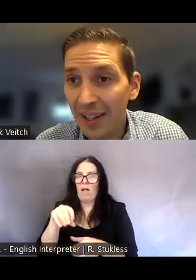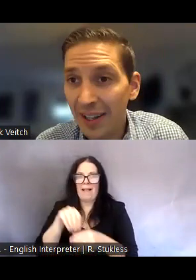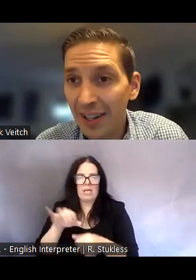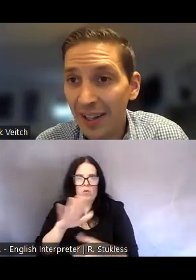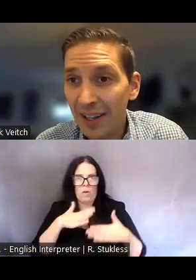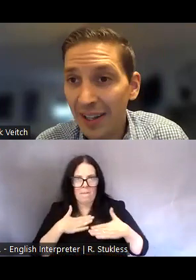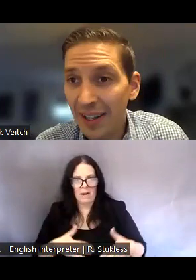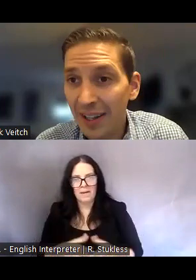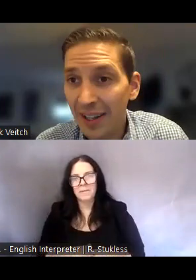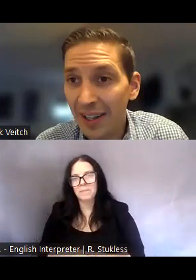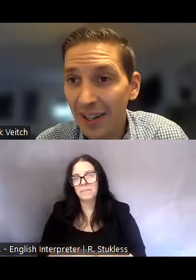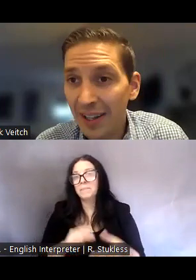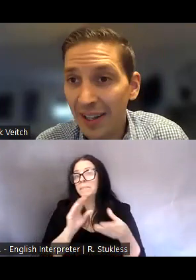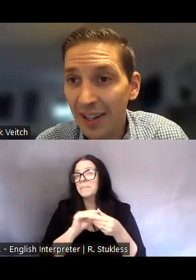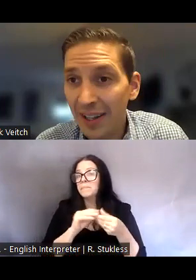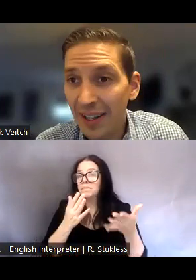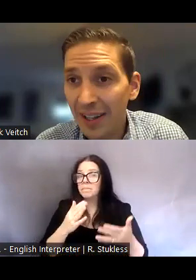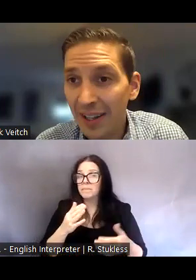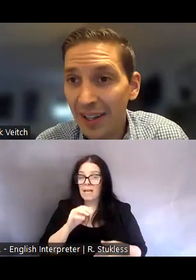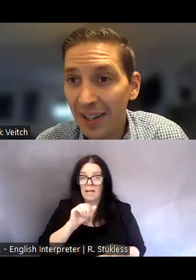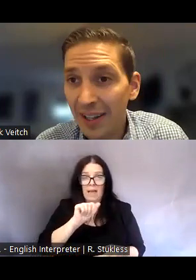We explain what alcohol does to your body.